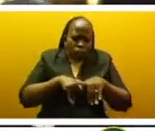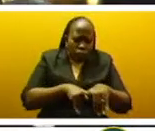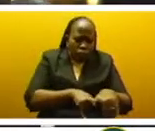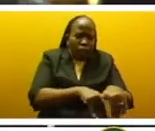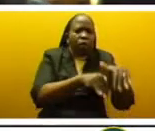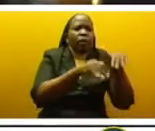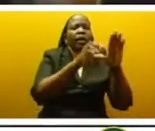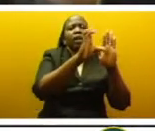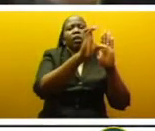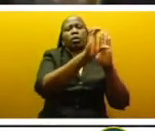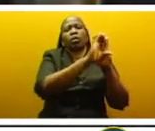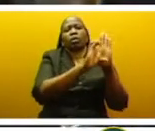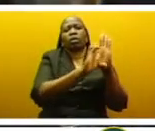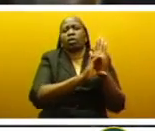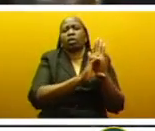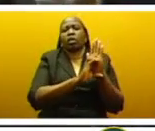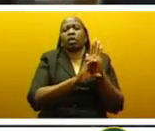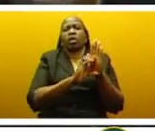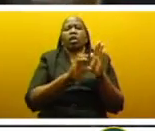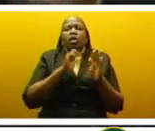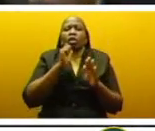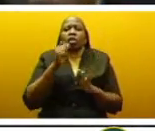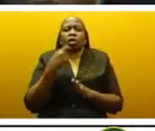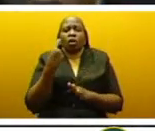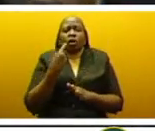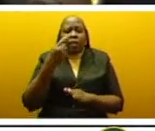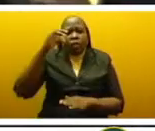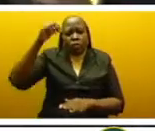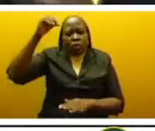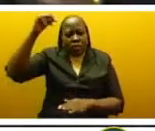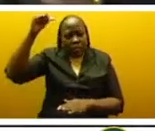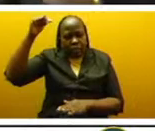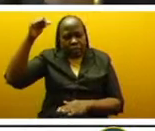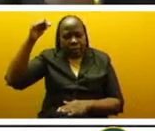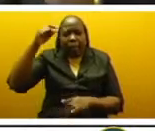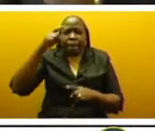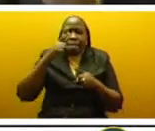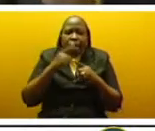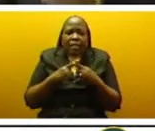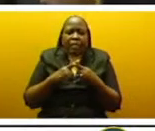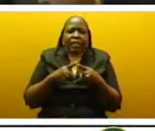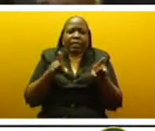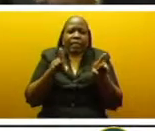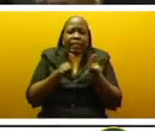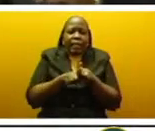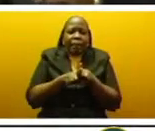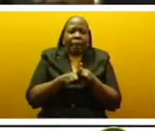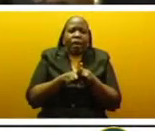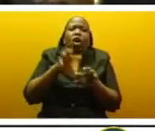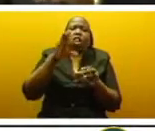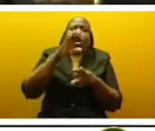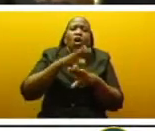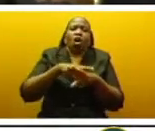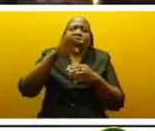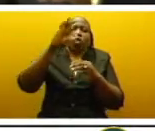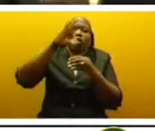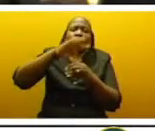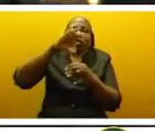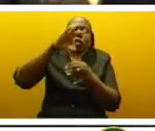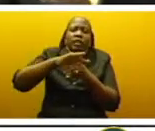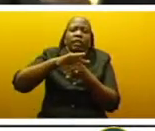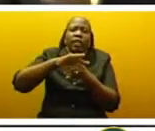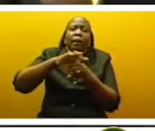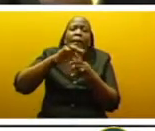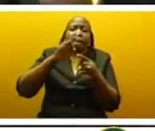in terms of, not only quantitatively in terms of votes, but also in terms of